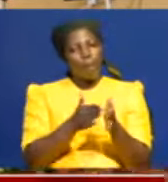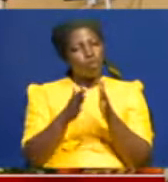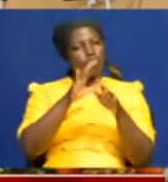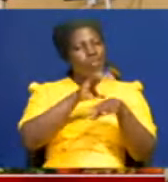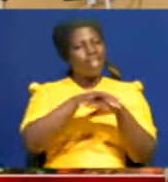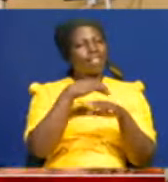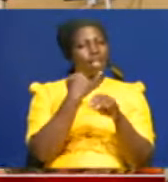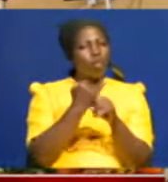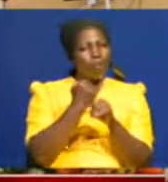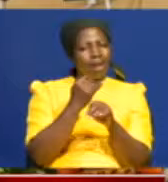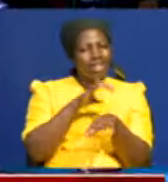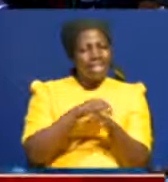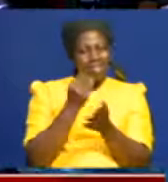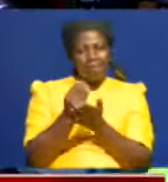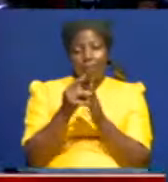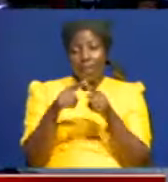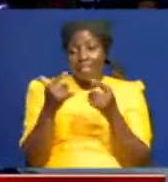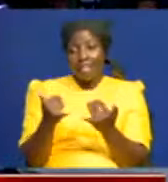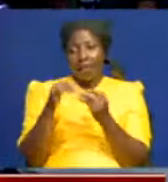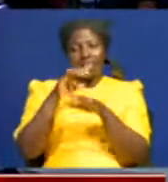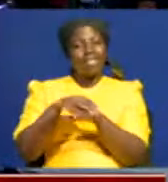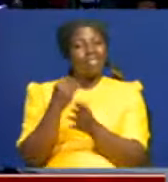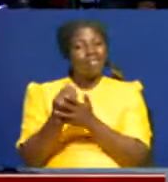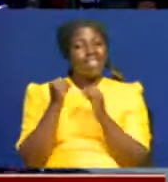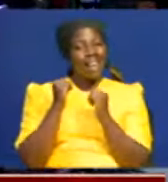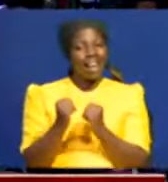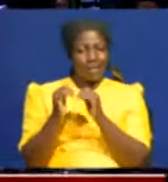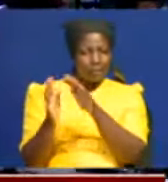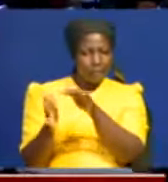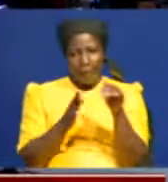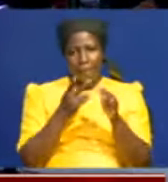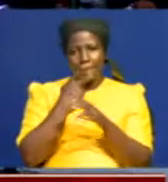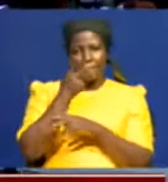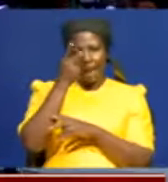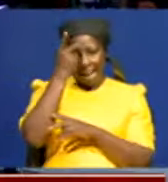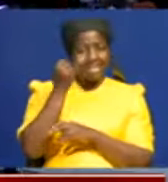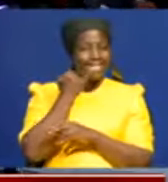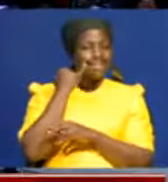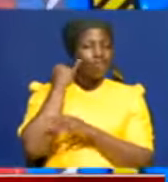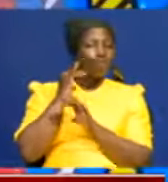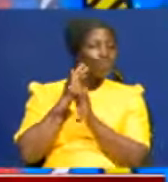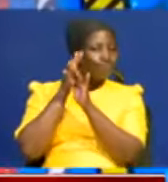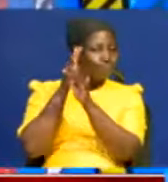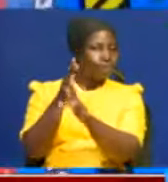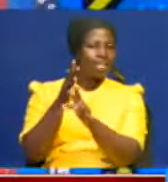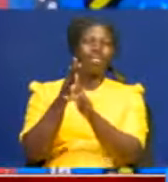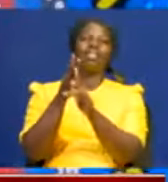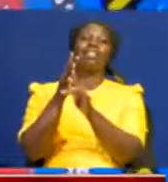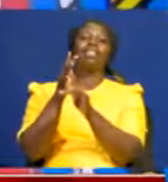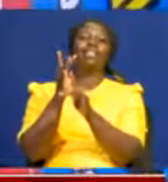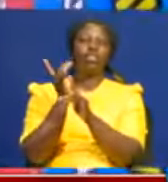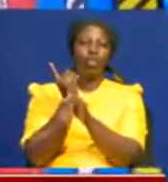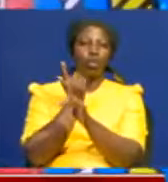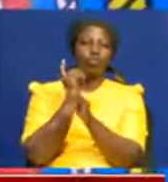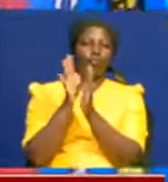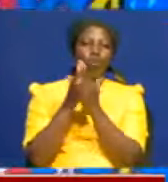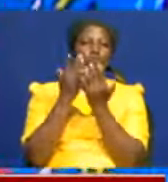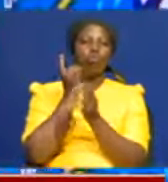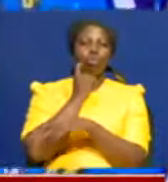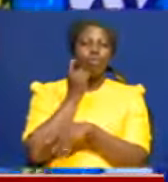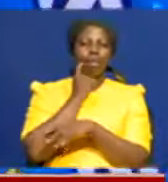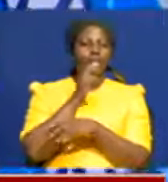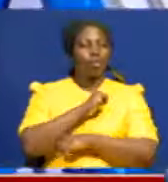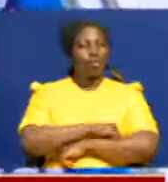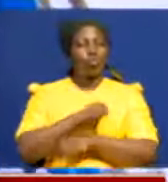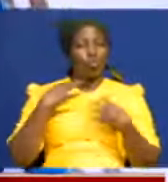kupata shilingi watoto wetu ni vigumu. Meanwhile, parents in Nakuru flocked to bookshops and uniform stores to purchase merchandise in readiness for the new